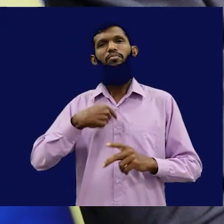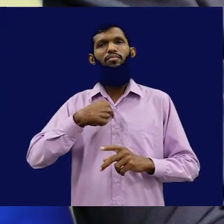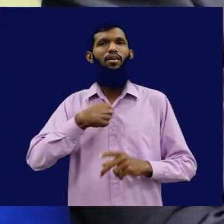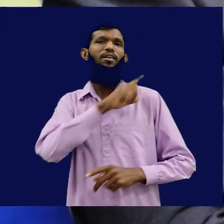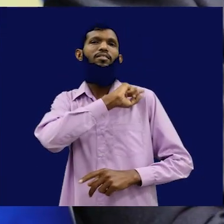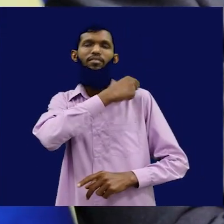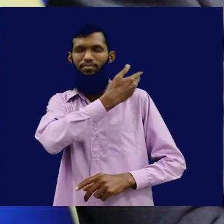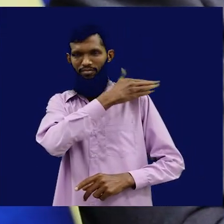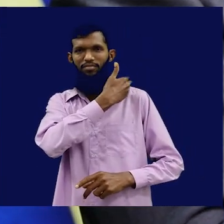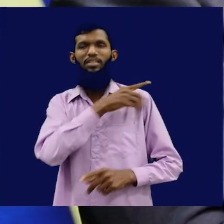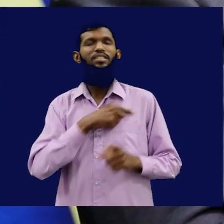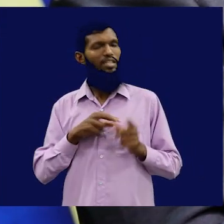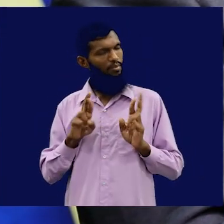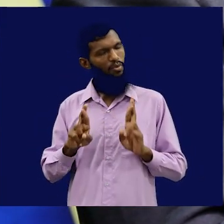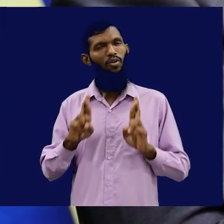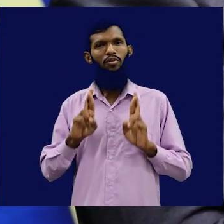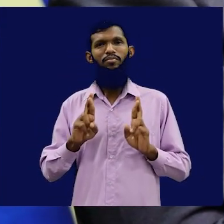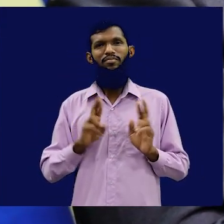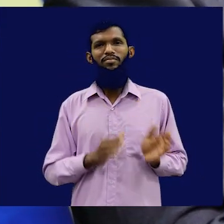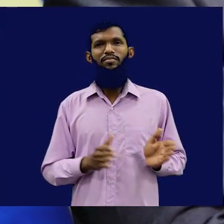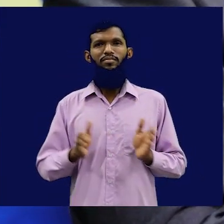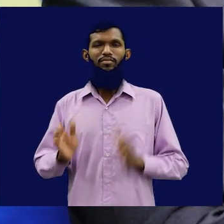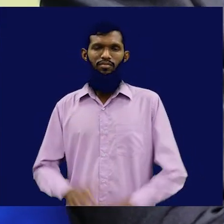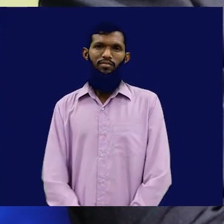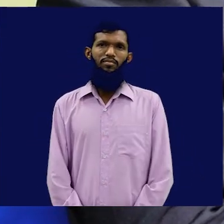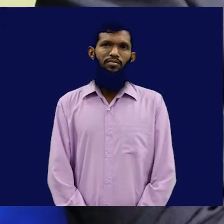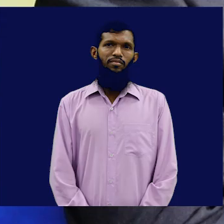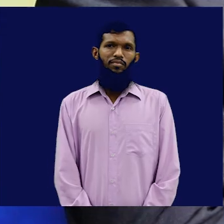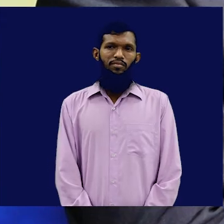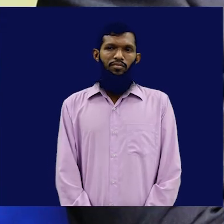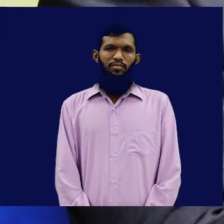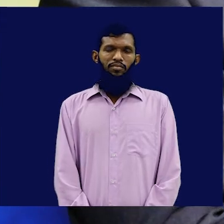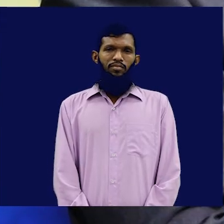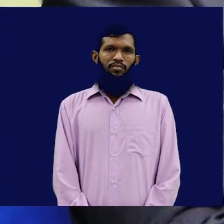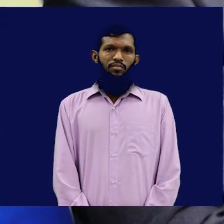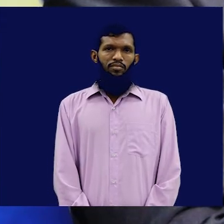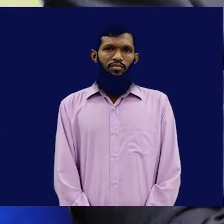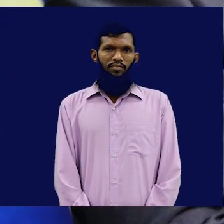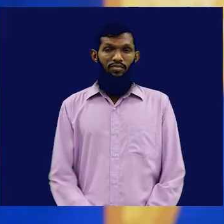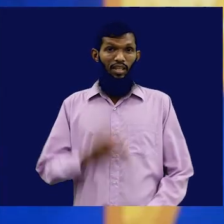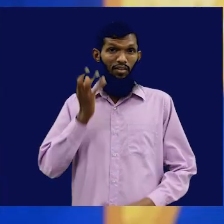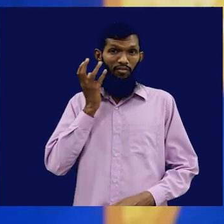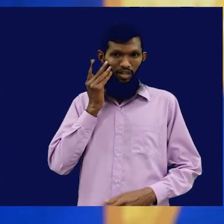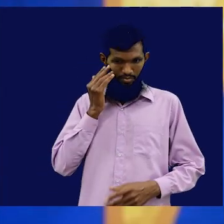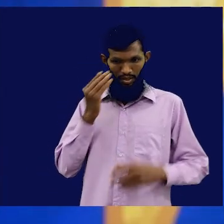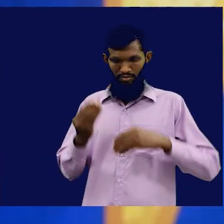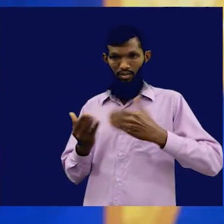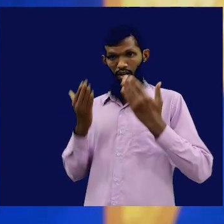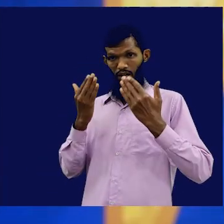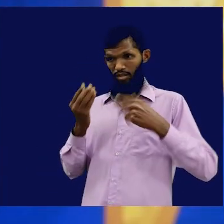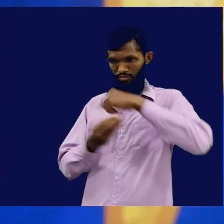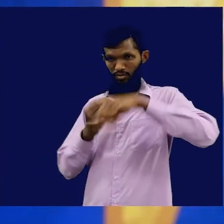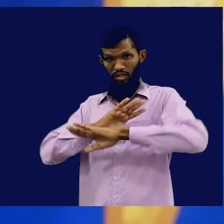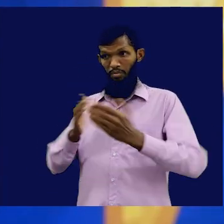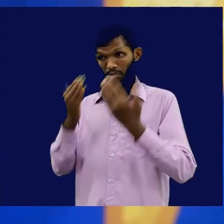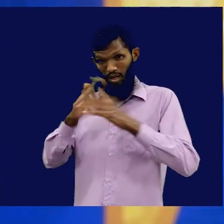that his Lord will forgive him all his sins, as mentioned earlier in this episode. When he comes